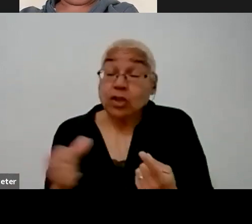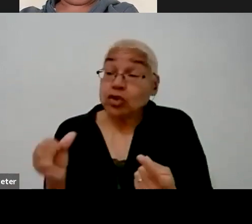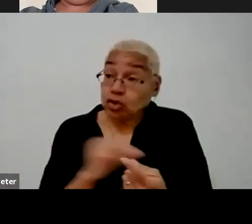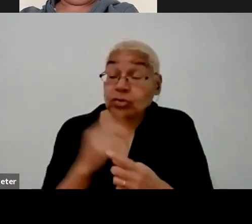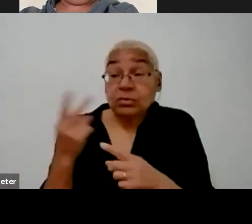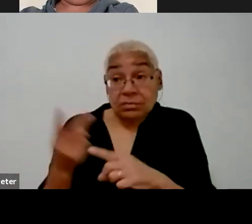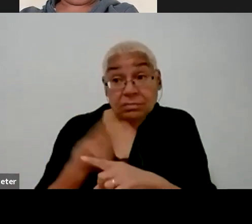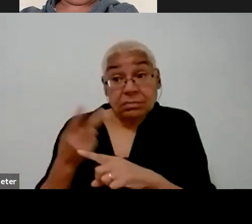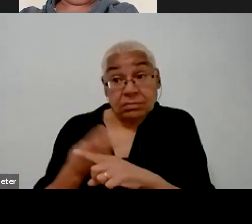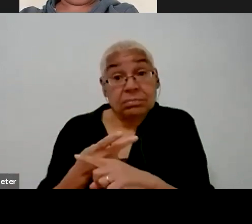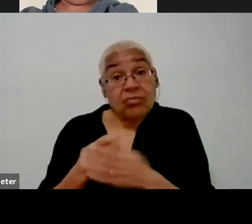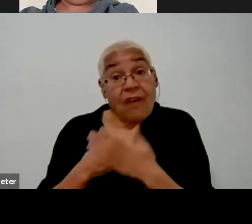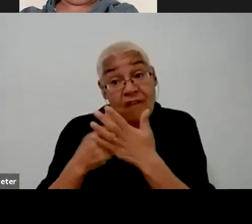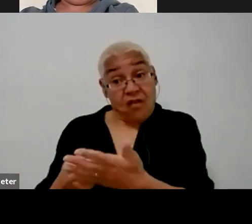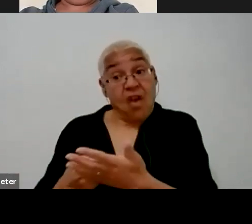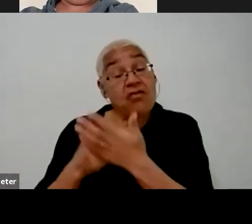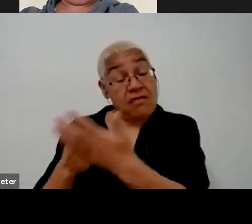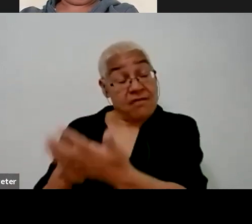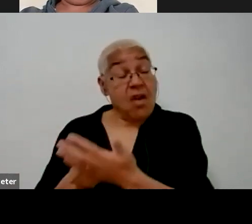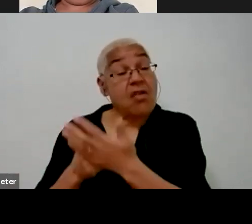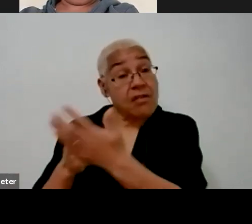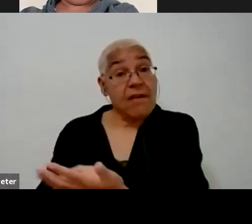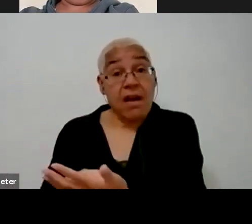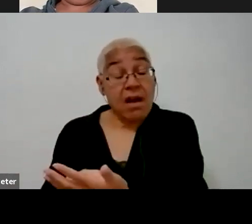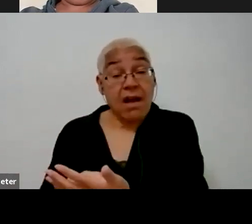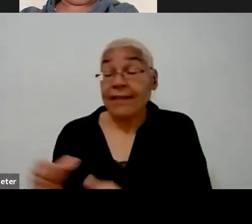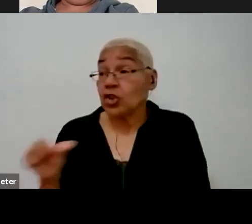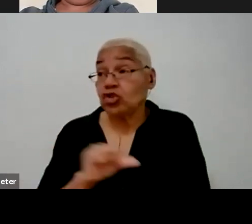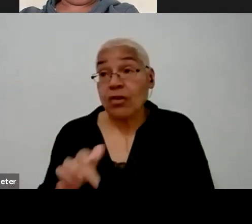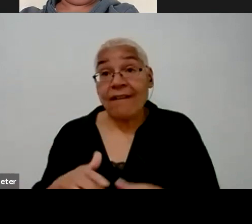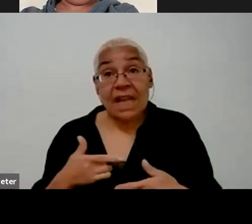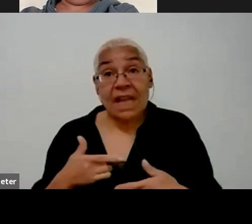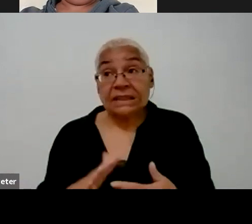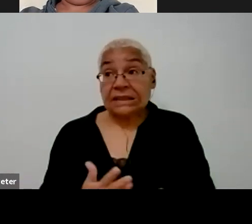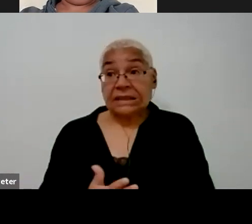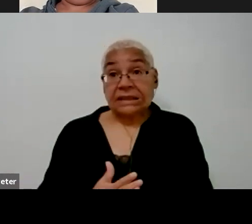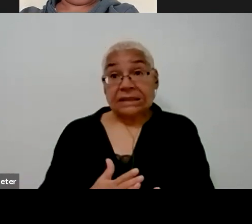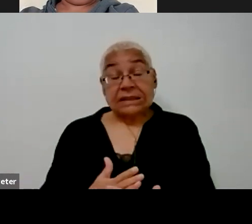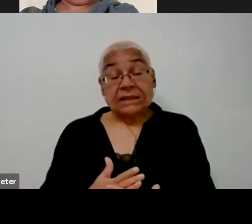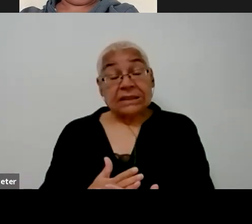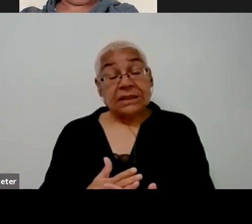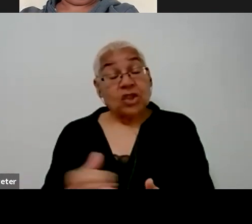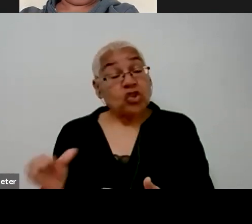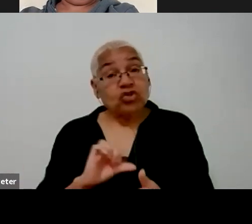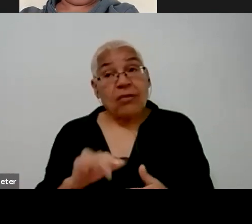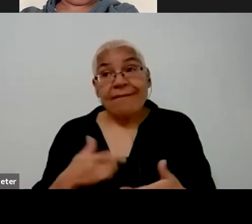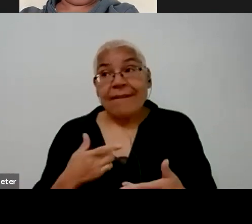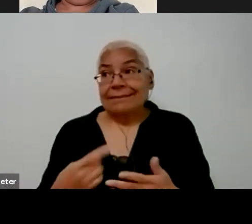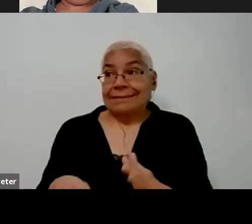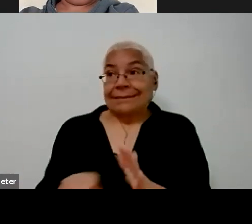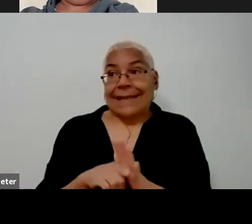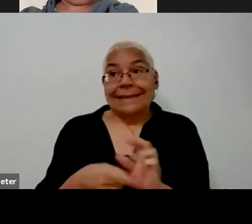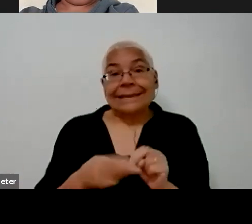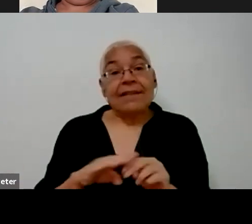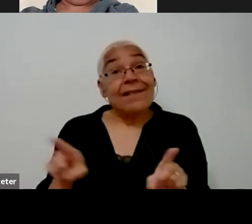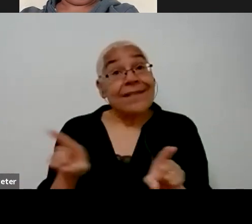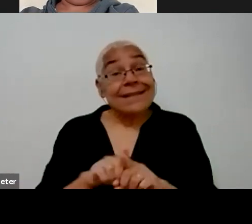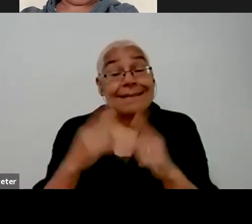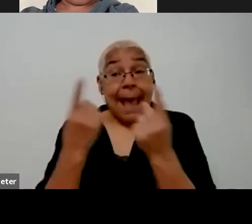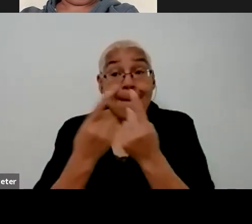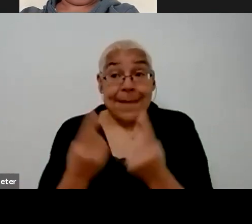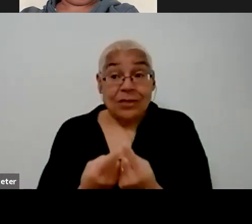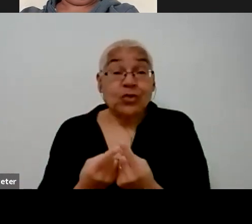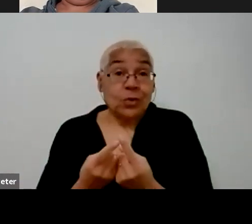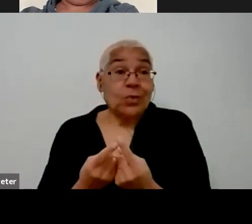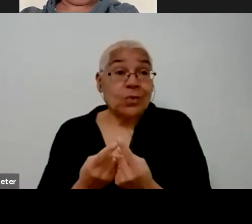feel uncomfortable about that. You shouldn't feel, nobody should be giving you any negativity about you raising the same issues again and again if you feel